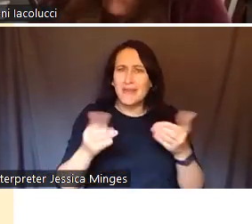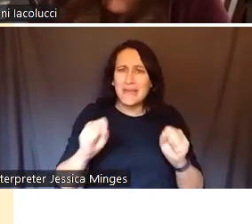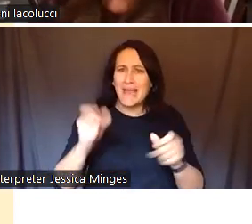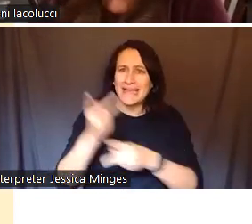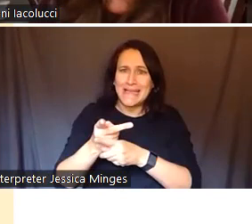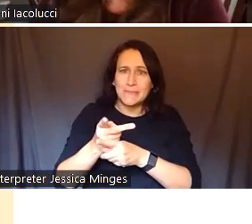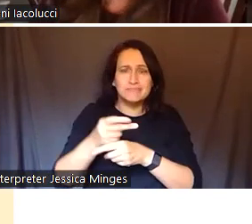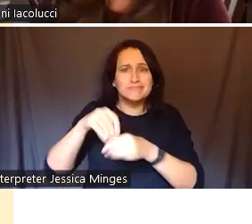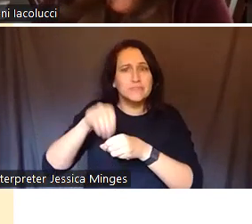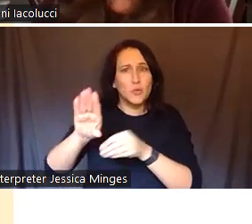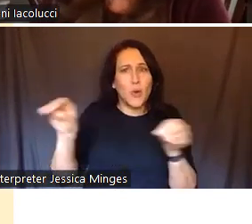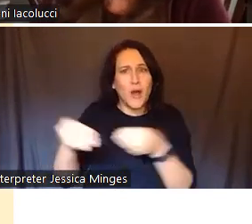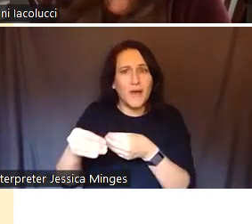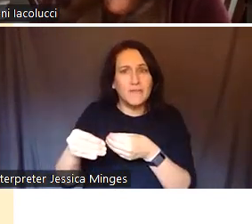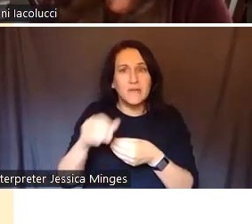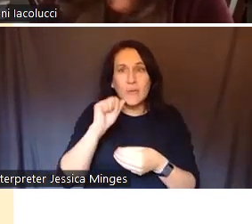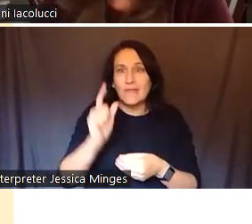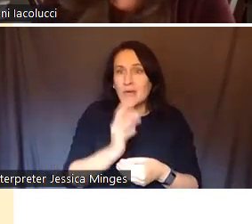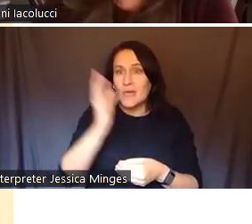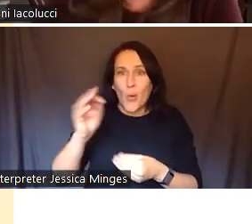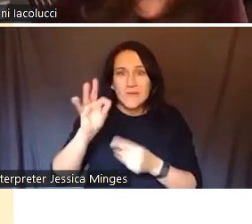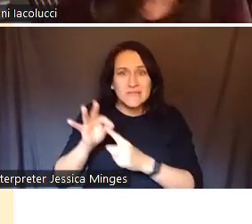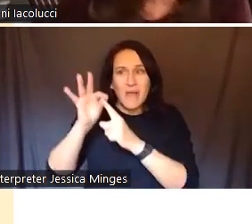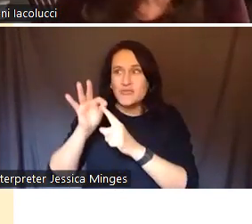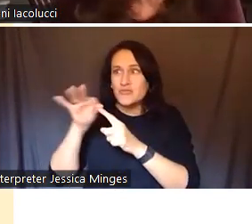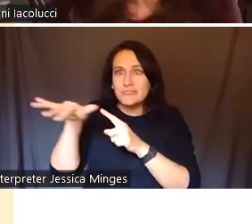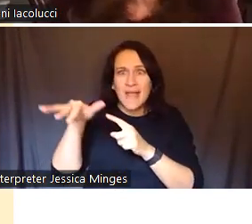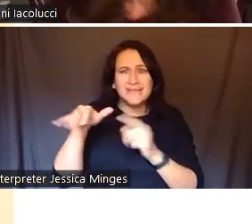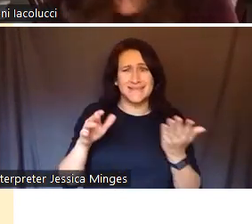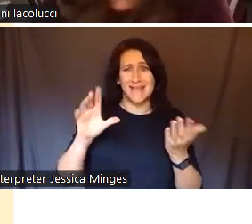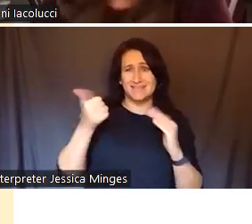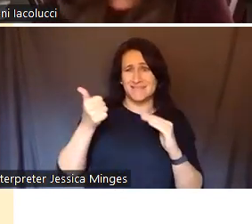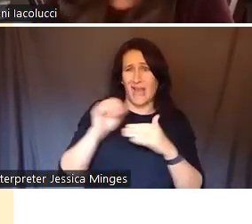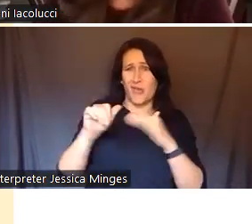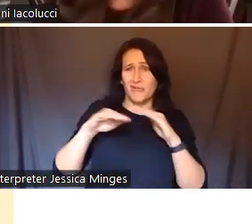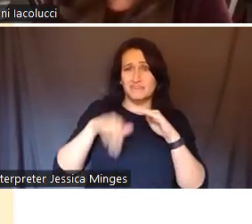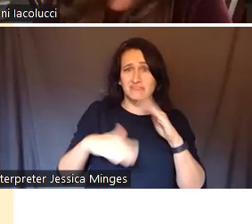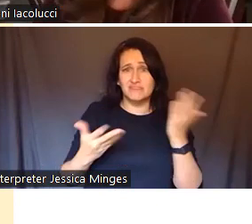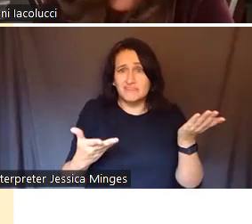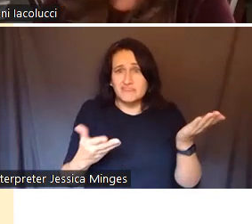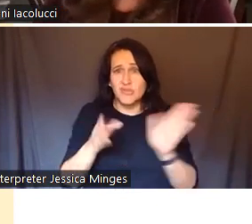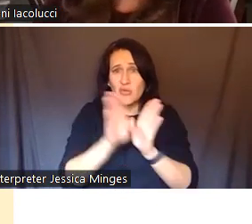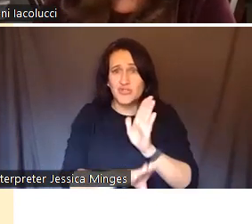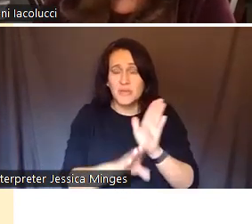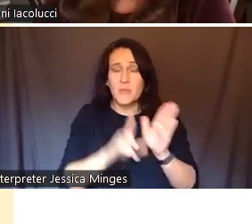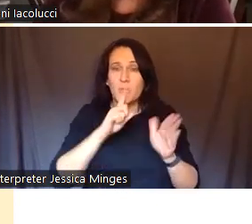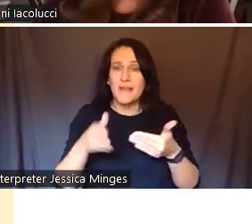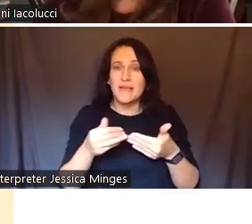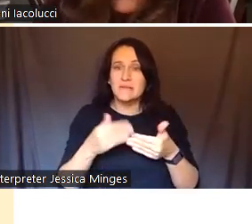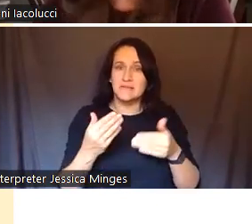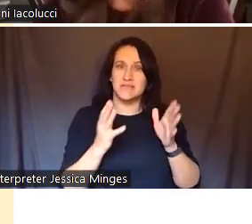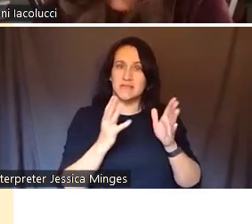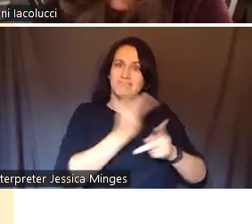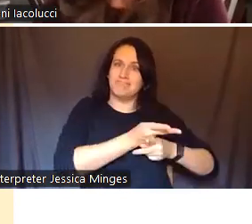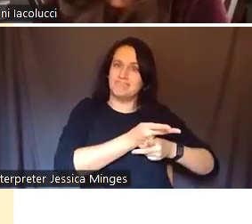offices. You don't have to go to a special place. They're $10 or less. And they're just very easy to have on